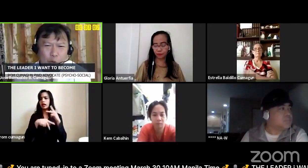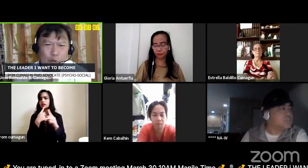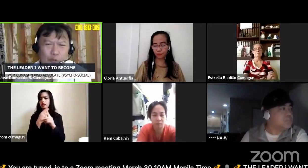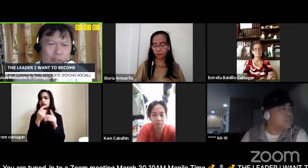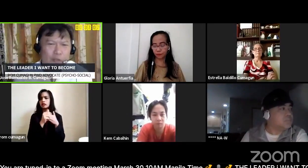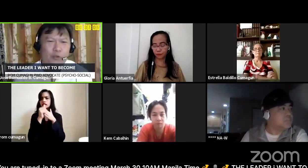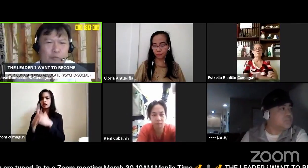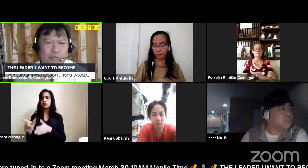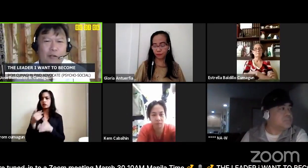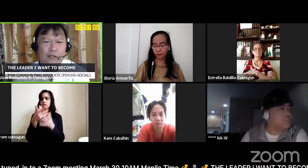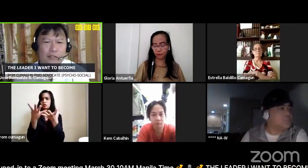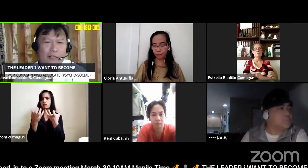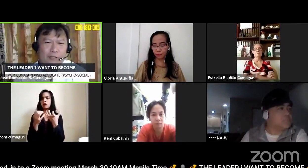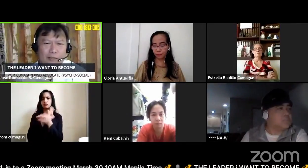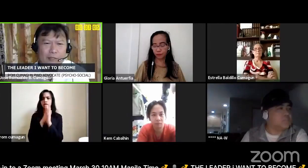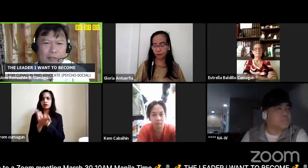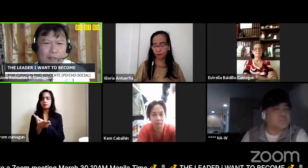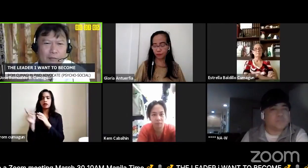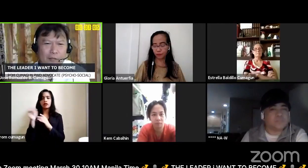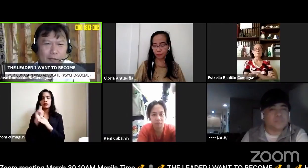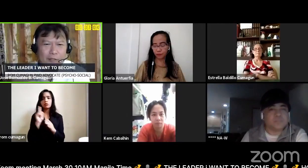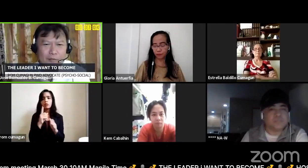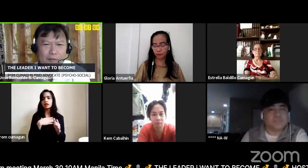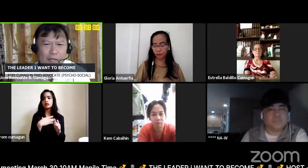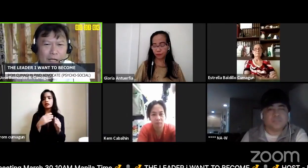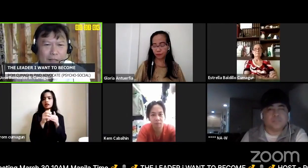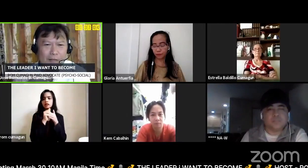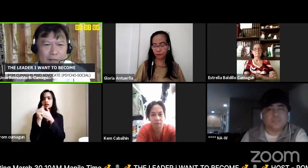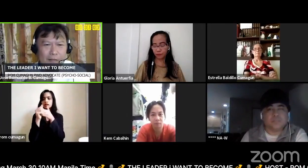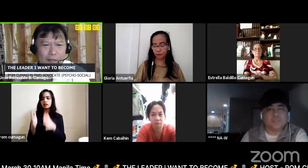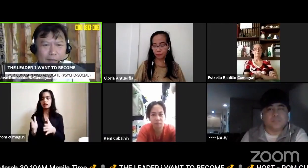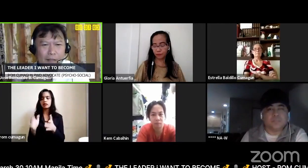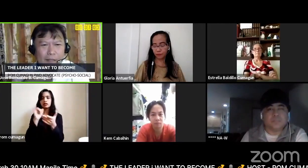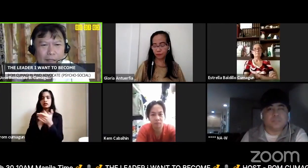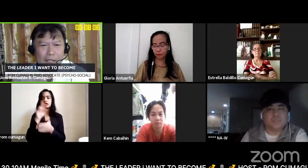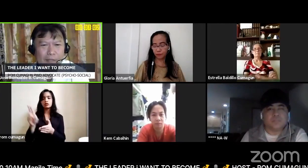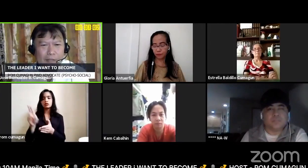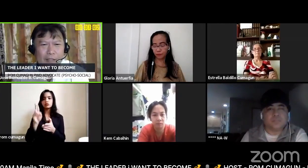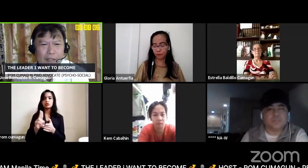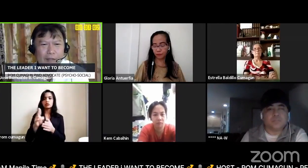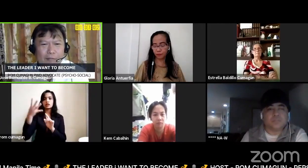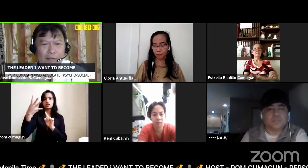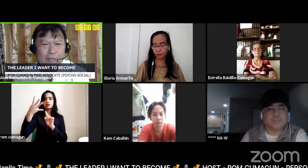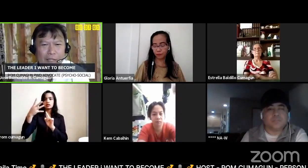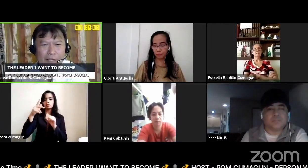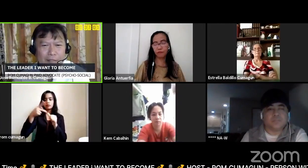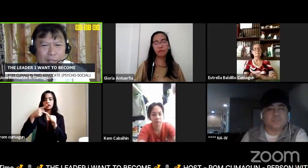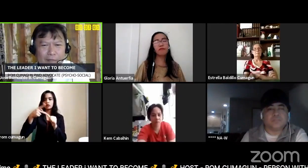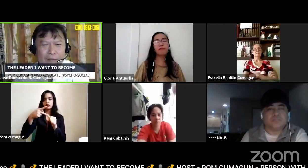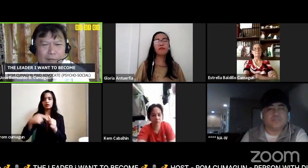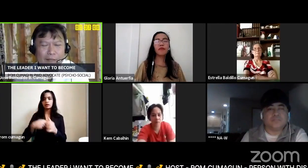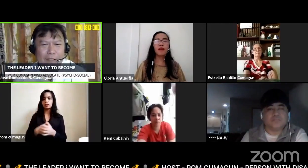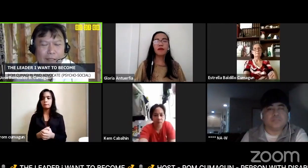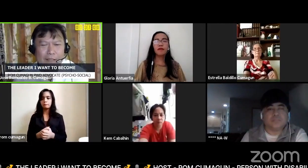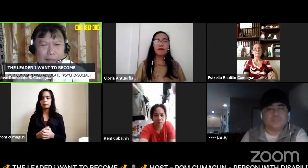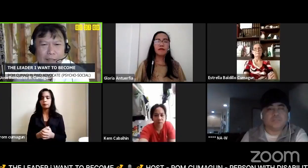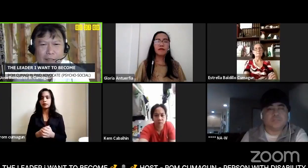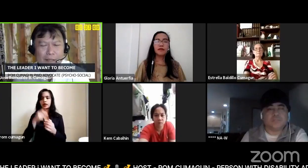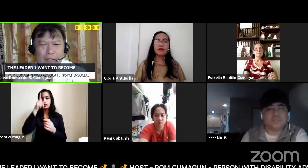become? Using those priorities, priorities of God, country, family, and